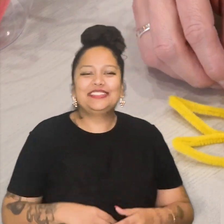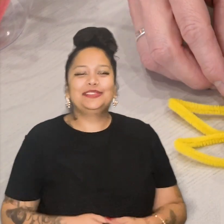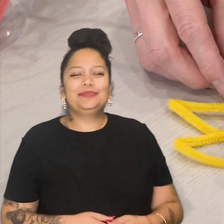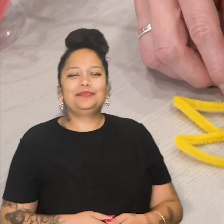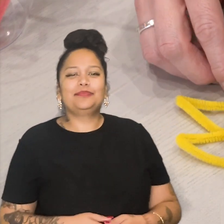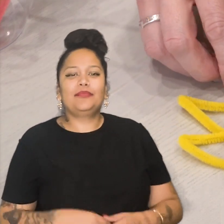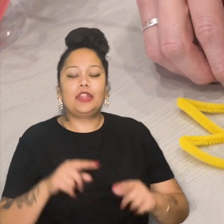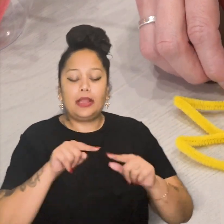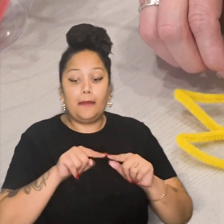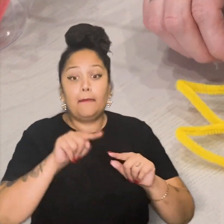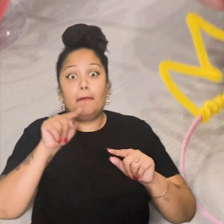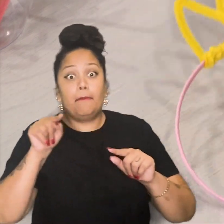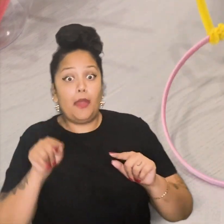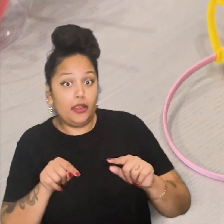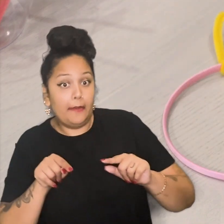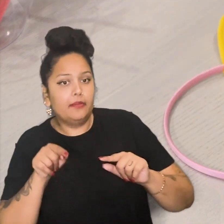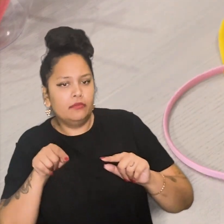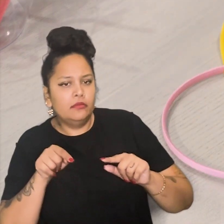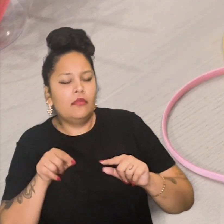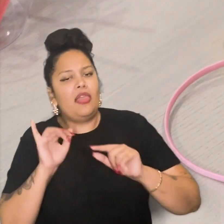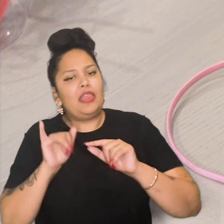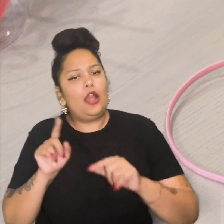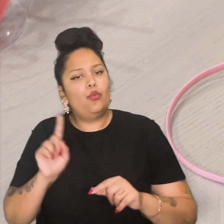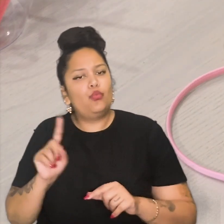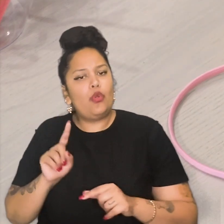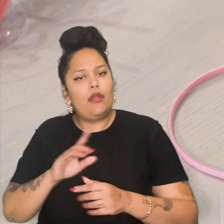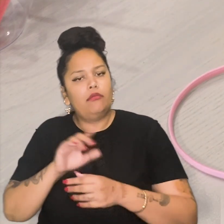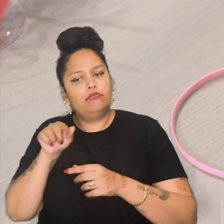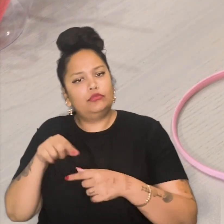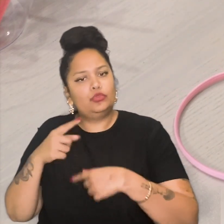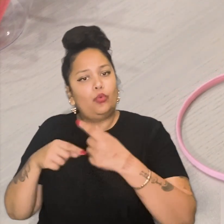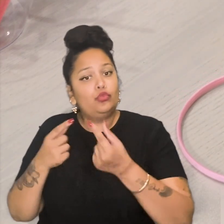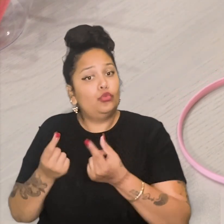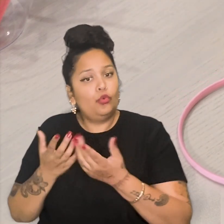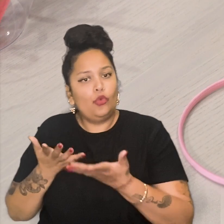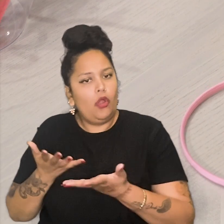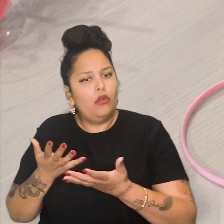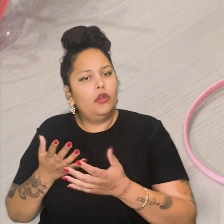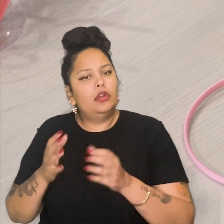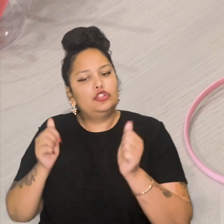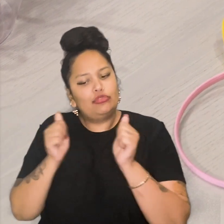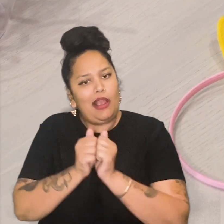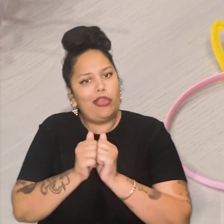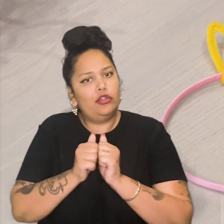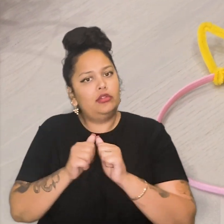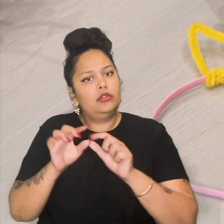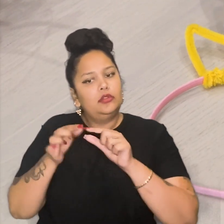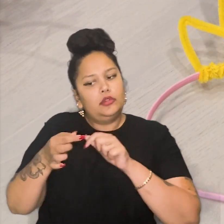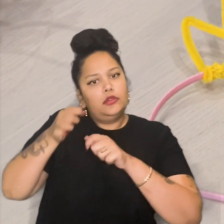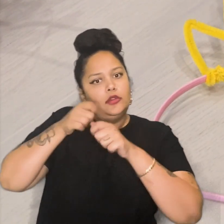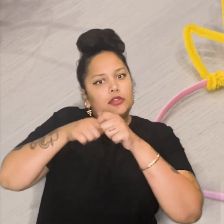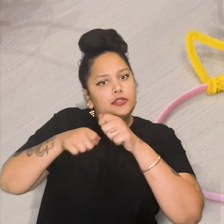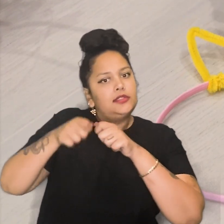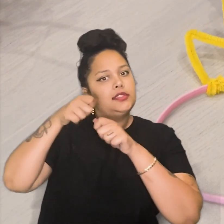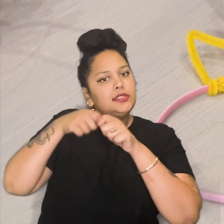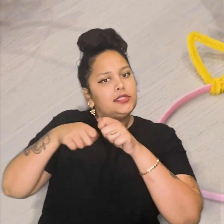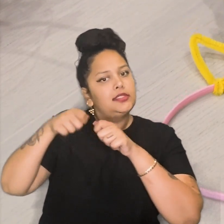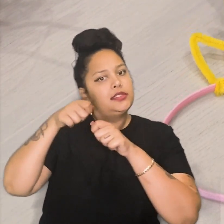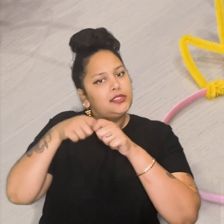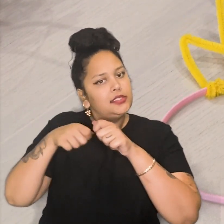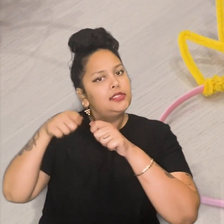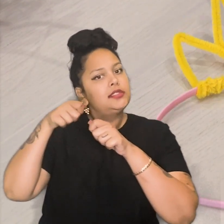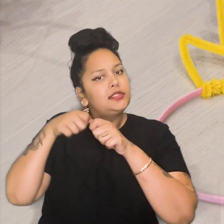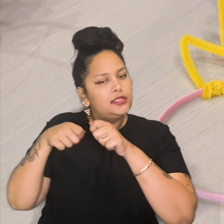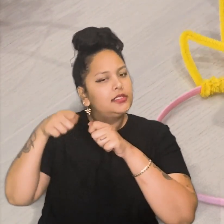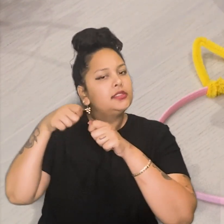up, and then that's where we're going to bring these pieces back together. So I'm just going to wind these up and kind of